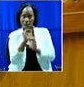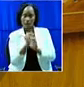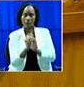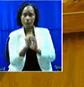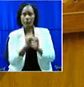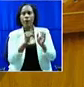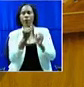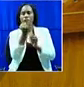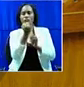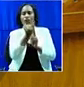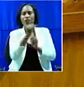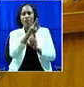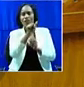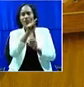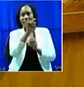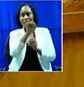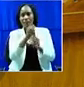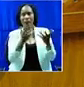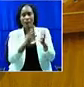almost 12,000 businesses.